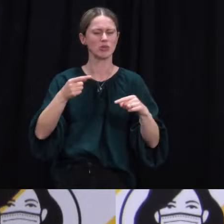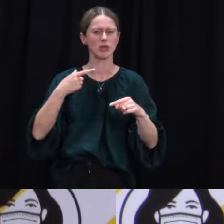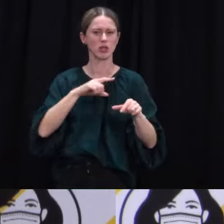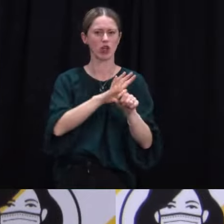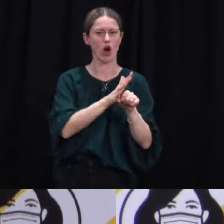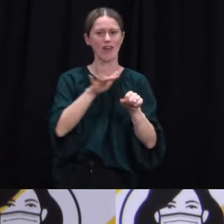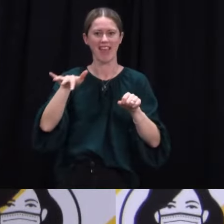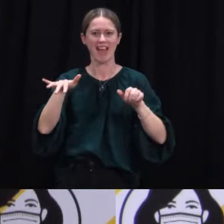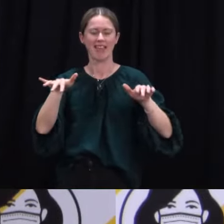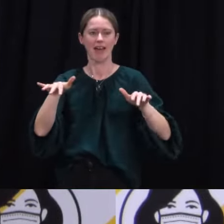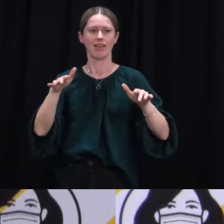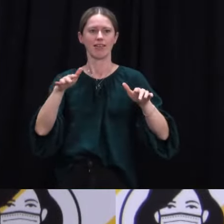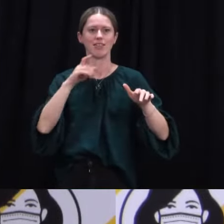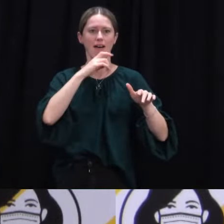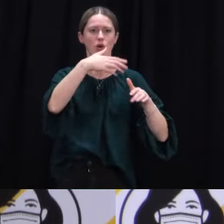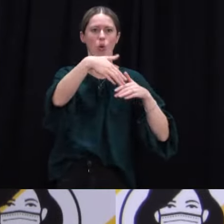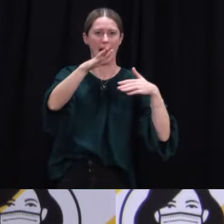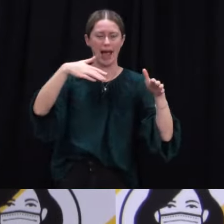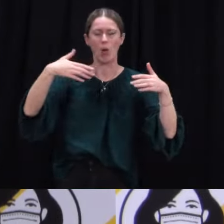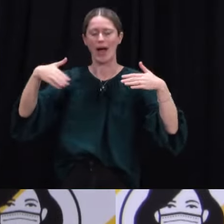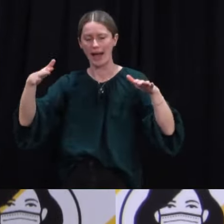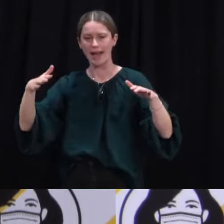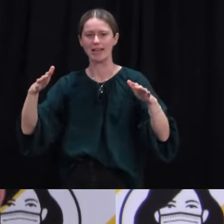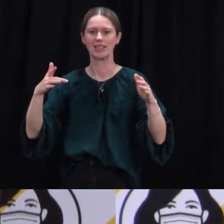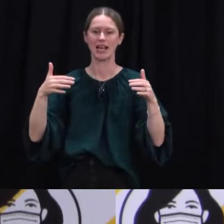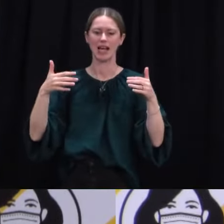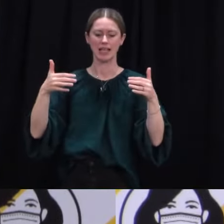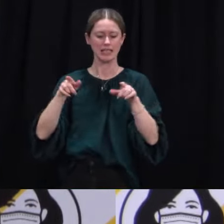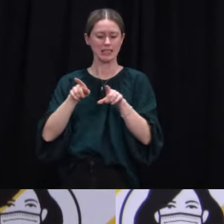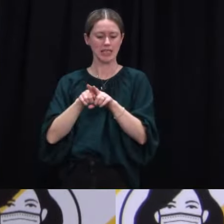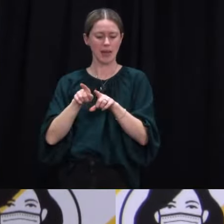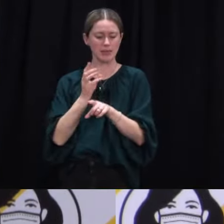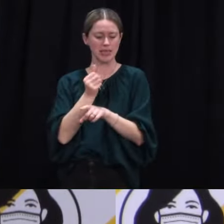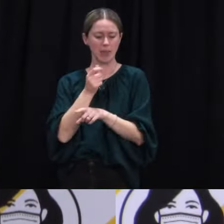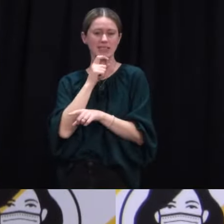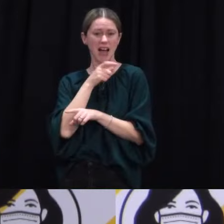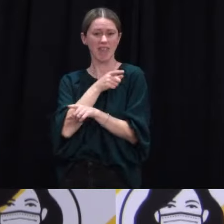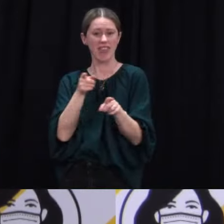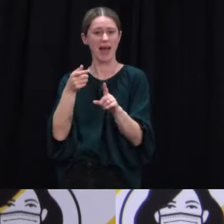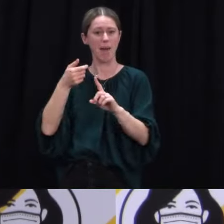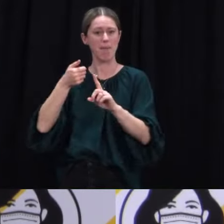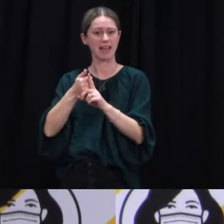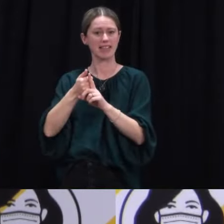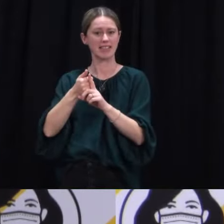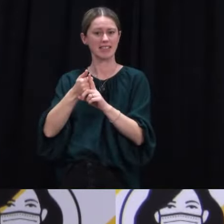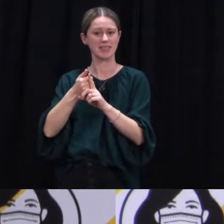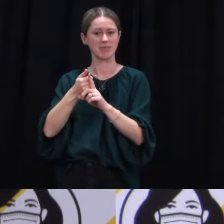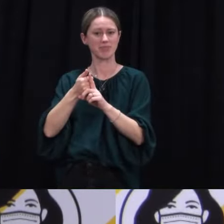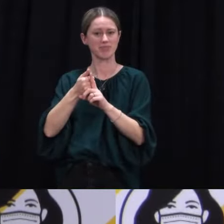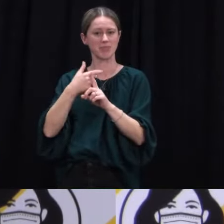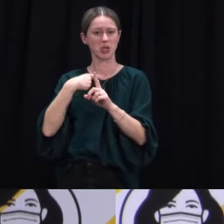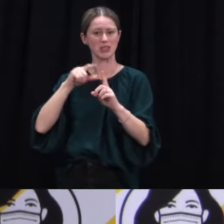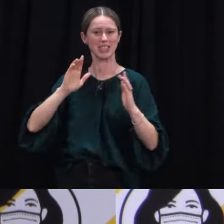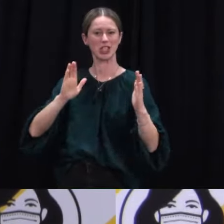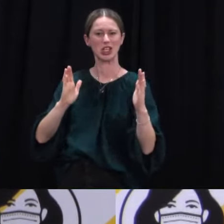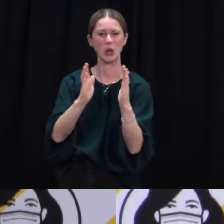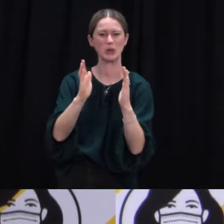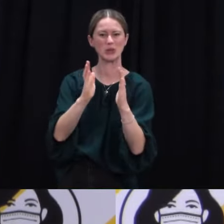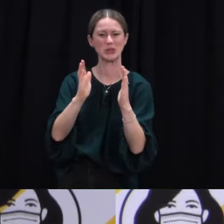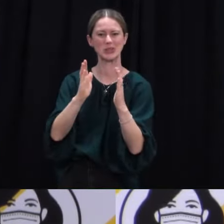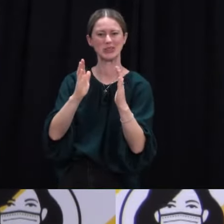and so a number of staff had to be stood down. And likewise, a number of staff are affected as close contacts because they've been at